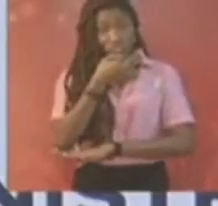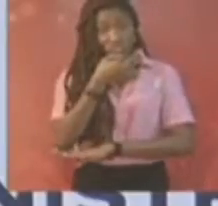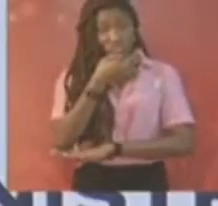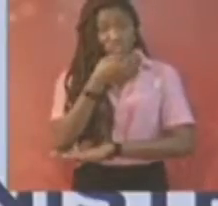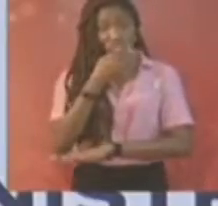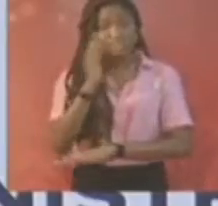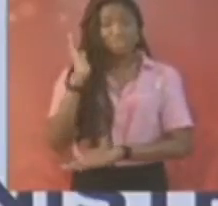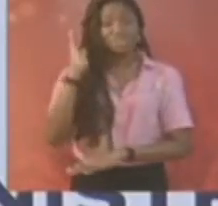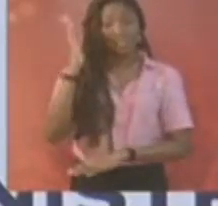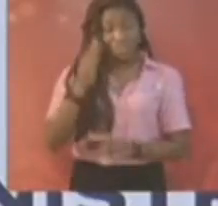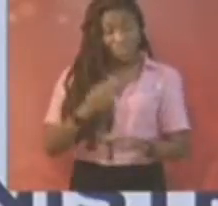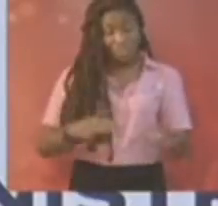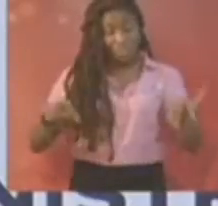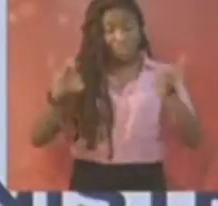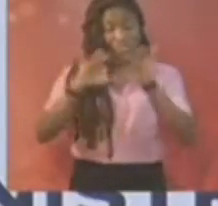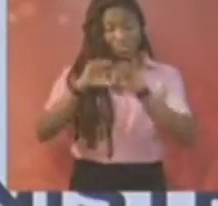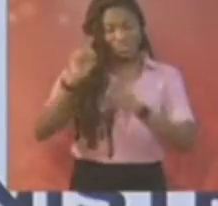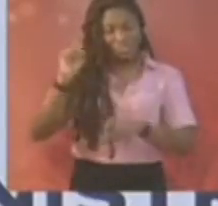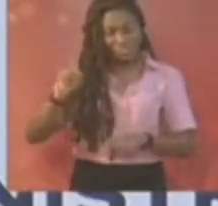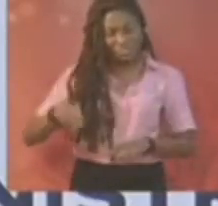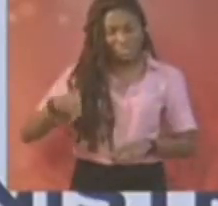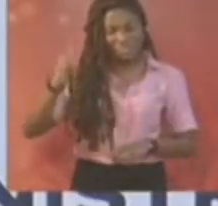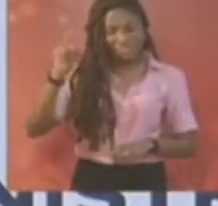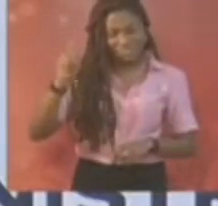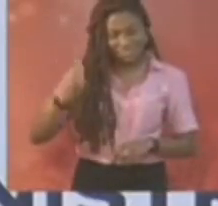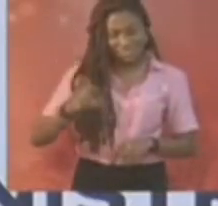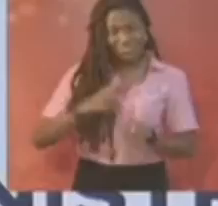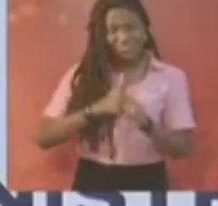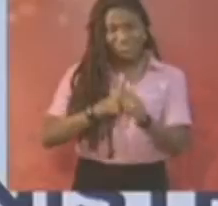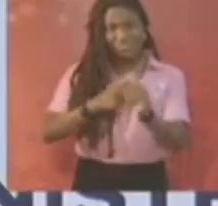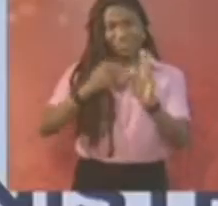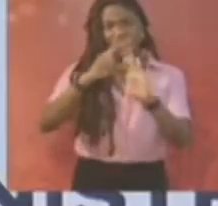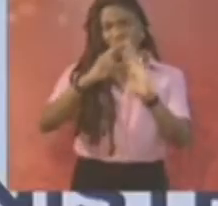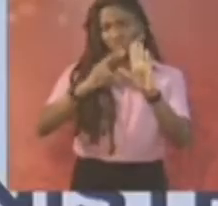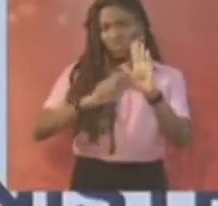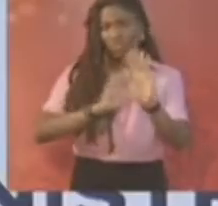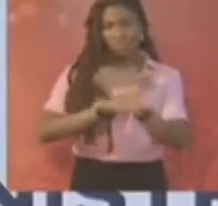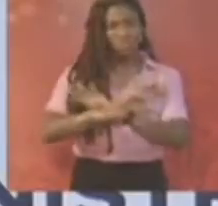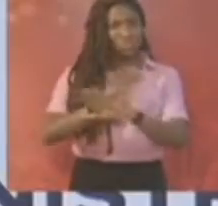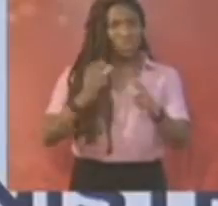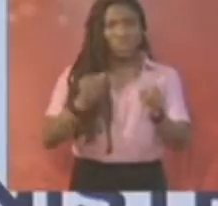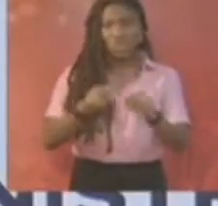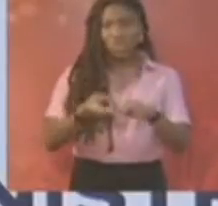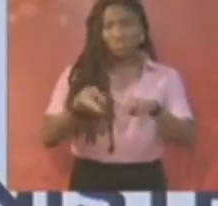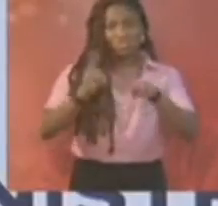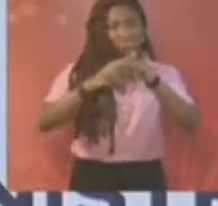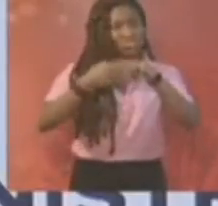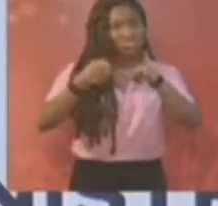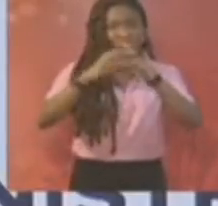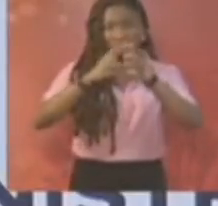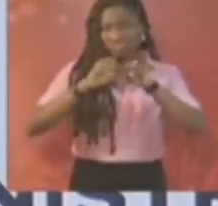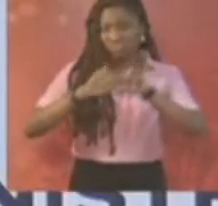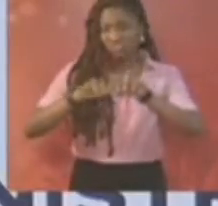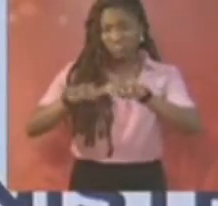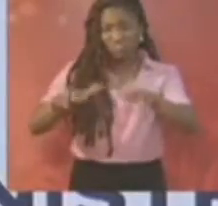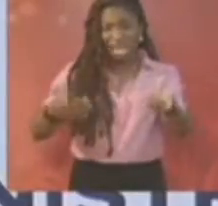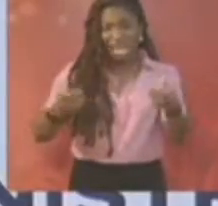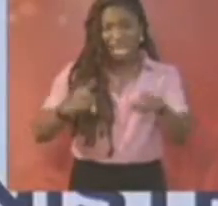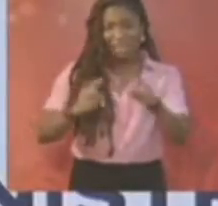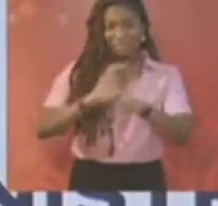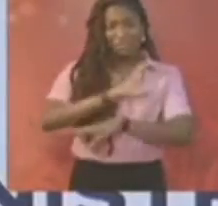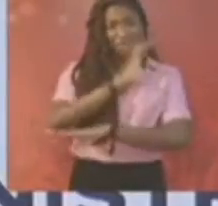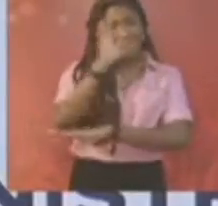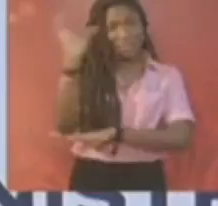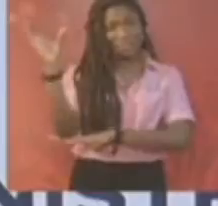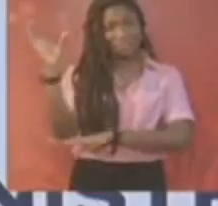essential component of reducing the risk of a surge in cases throughout the holiday season. So thank you for the question.